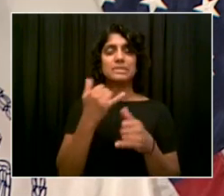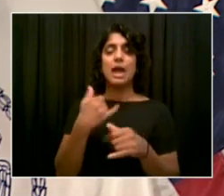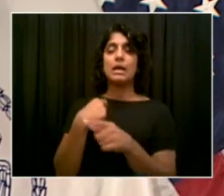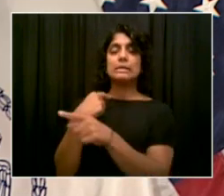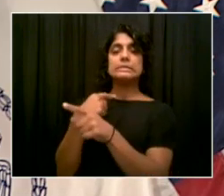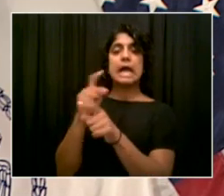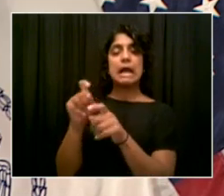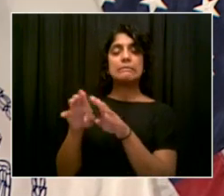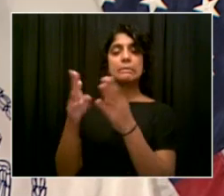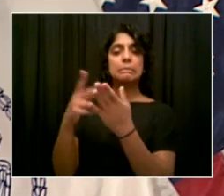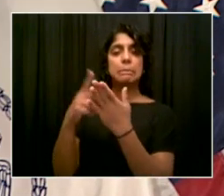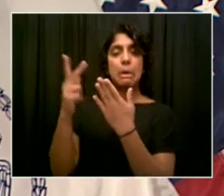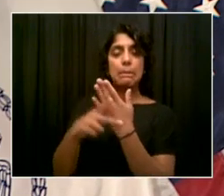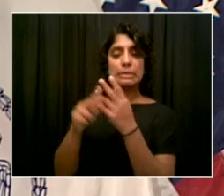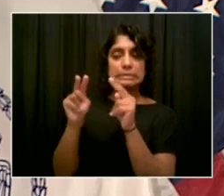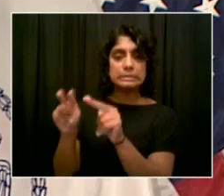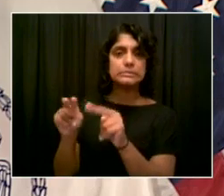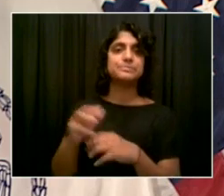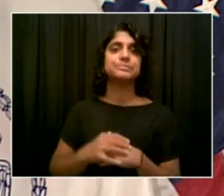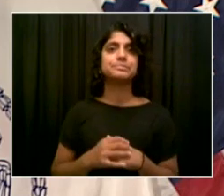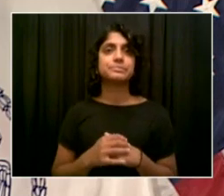Julia from the New York Post.